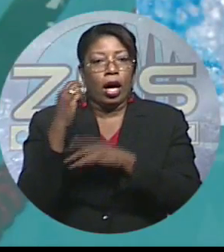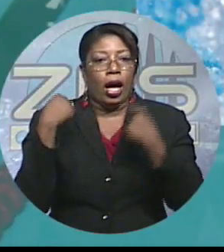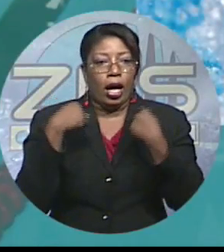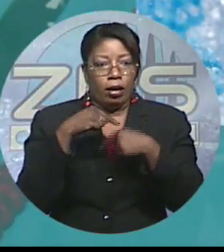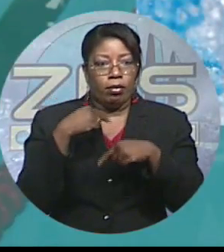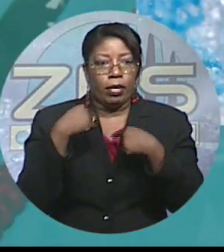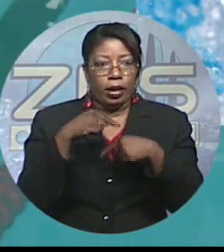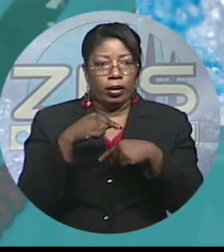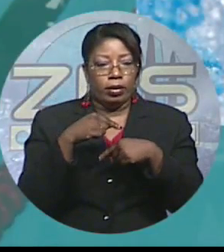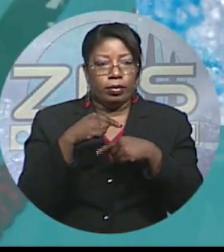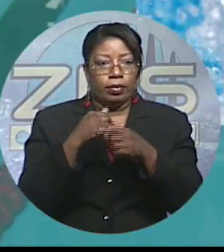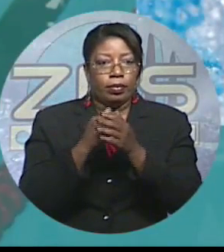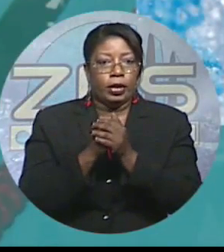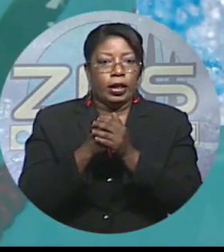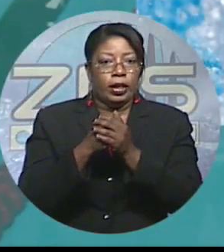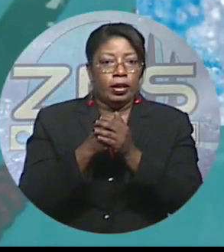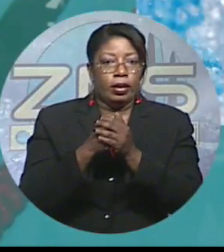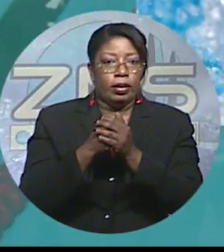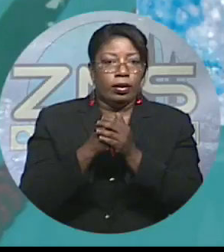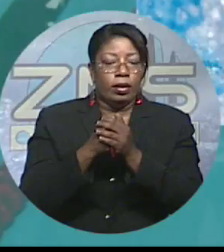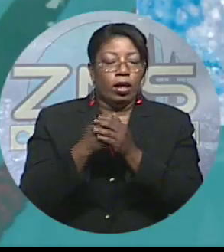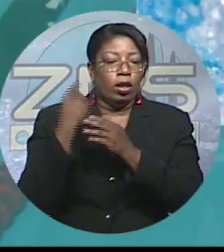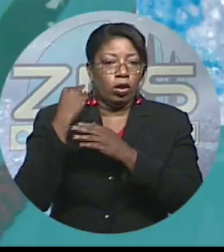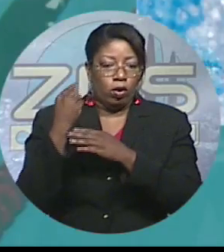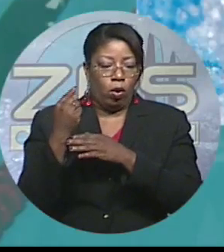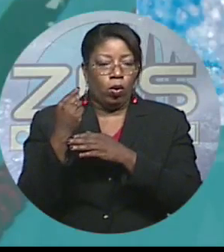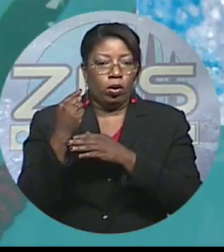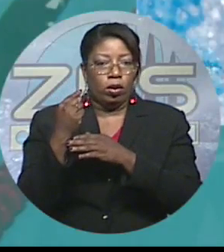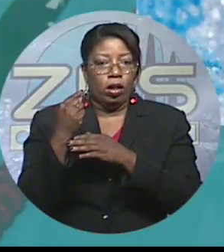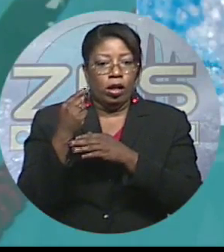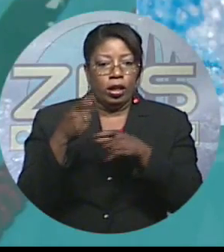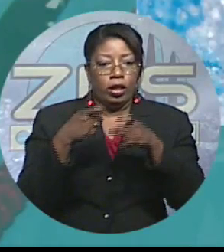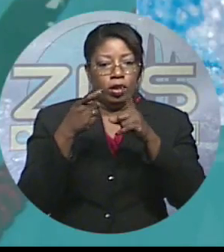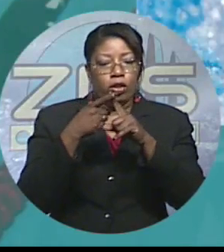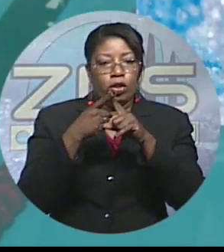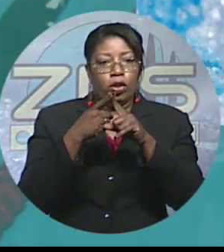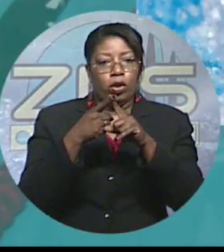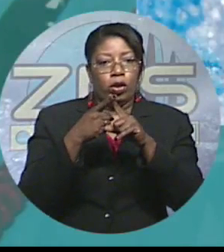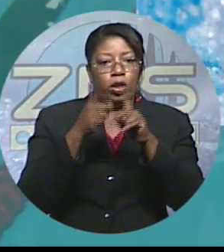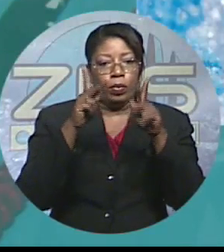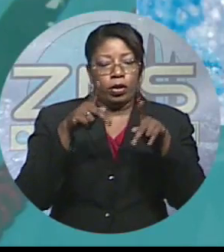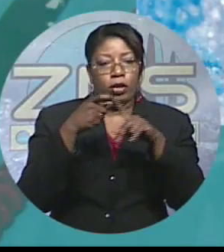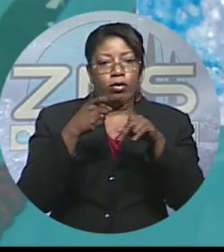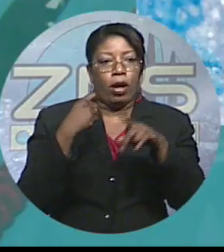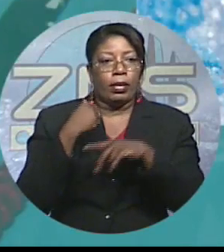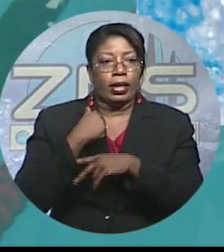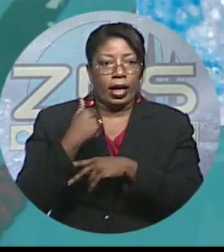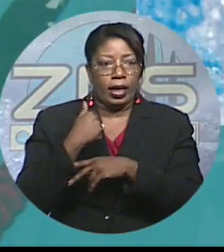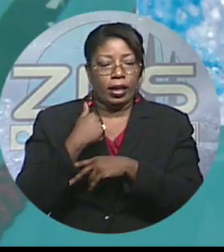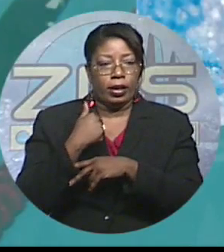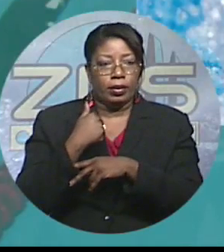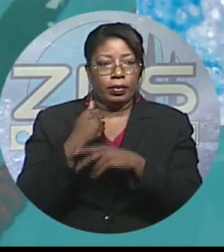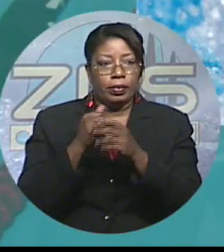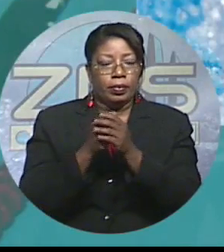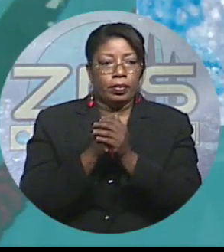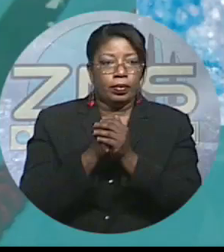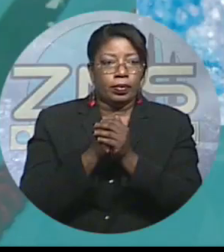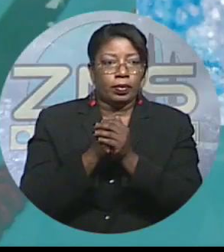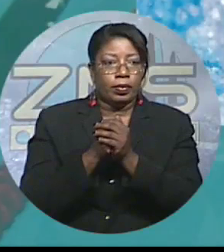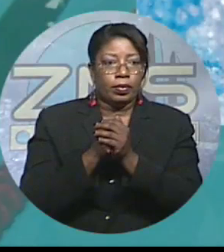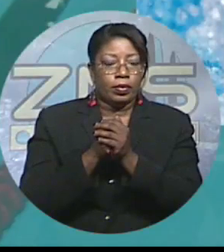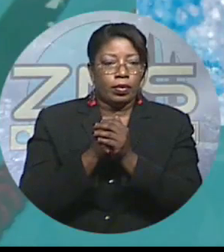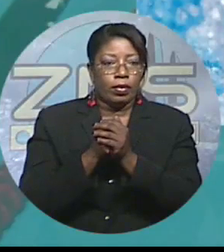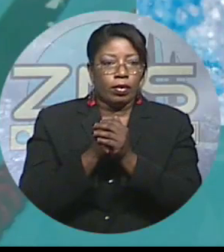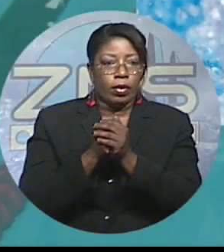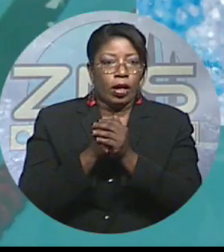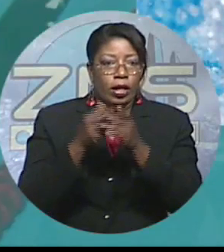swimmer from the host country, Canada, Chantal Van Landeham, and the silver to the American, Natalie Coughlin. Landeham set a